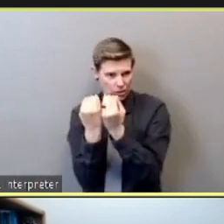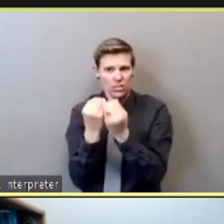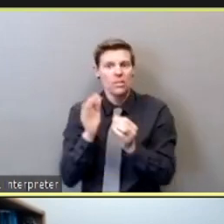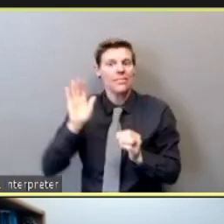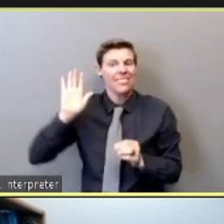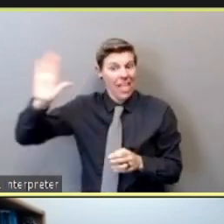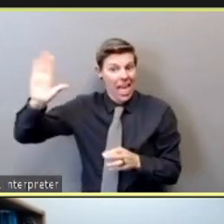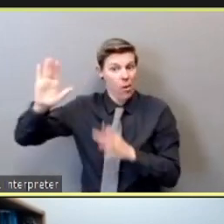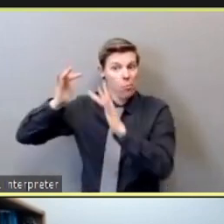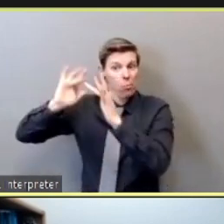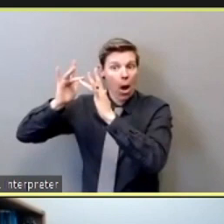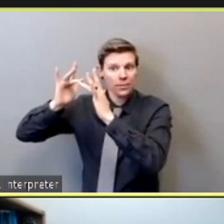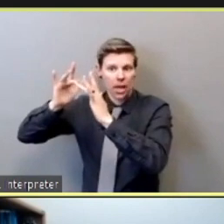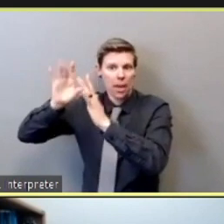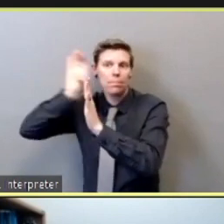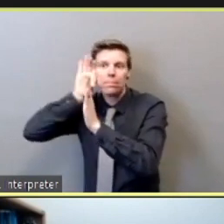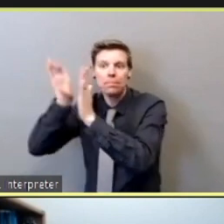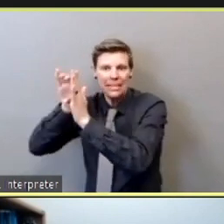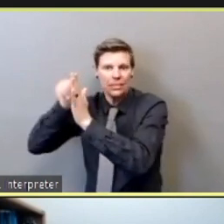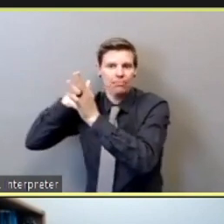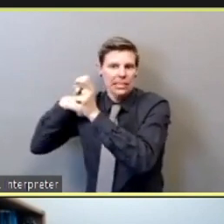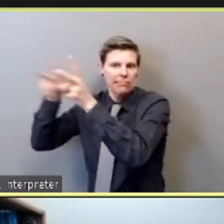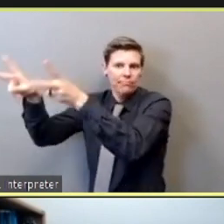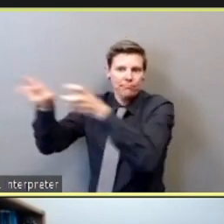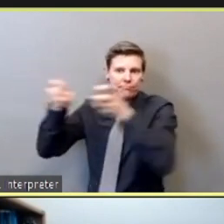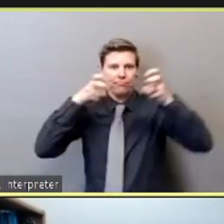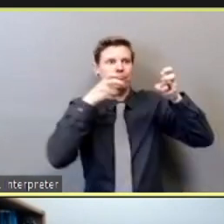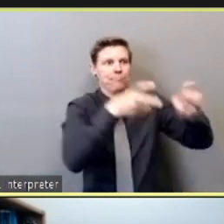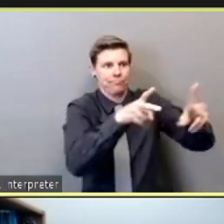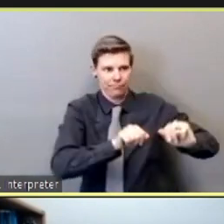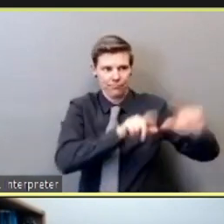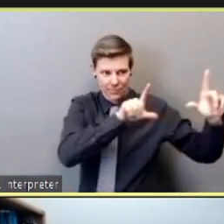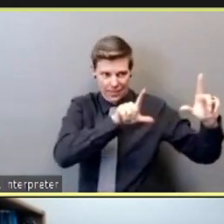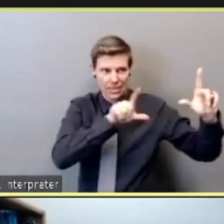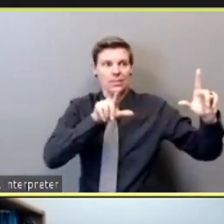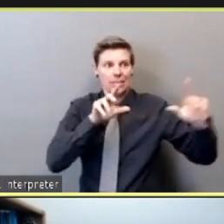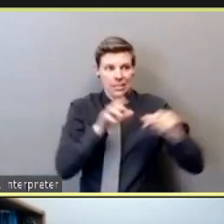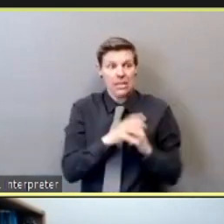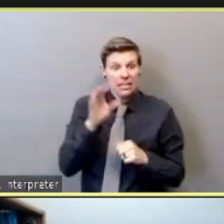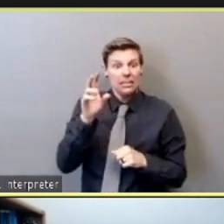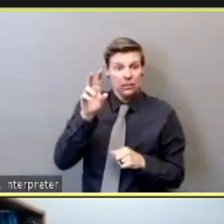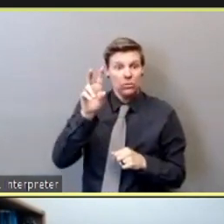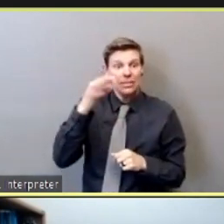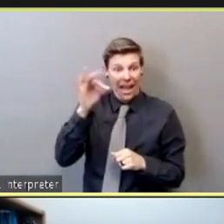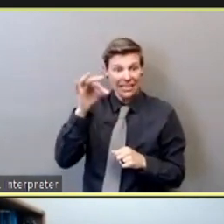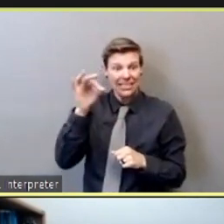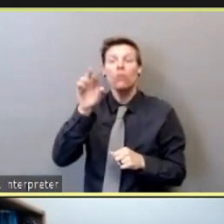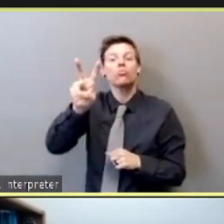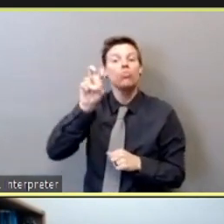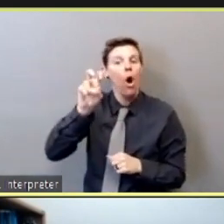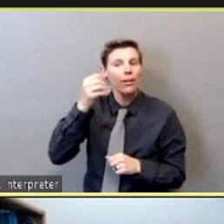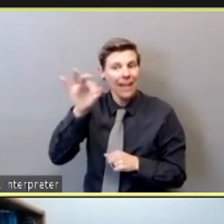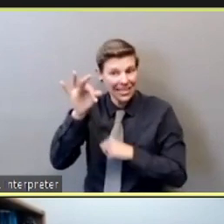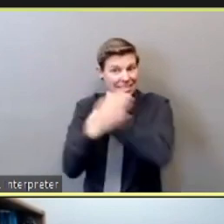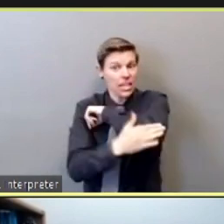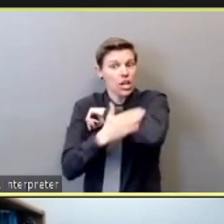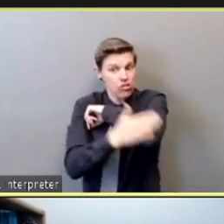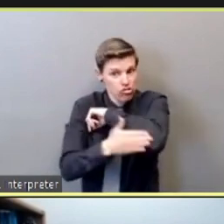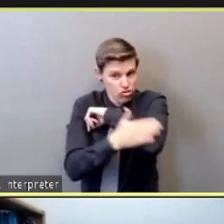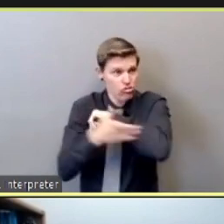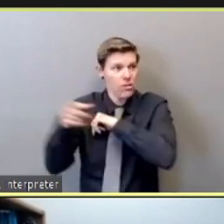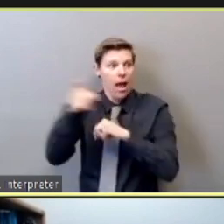of those 219 countries reporting cases, there's over 114 confirmed